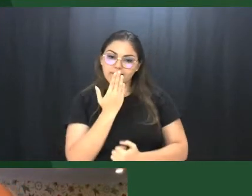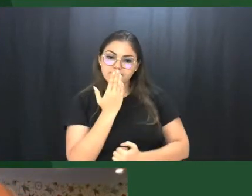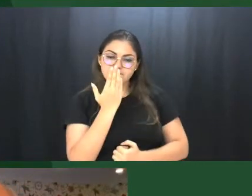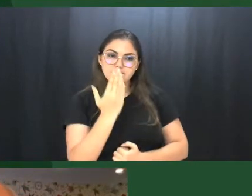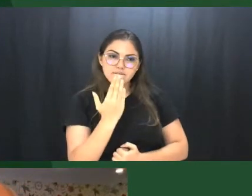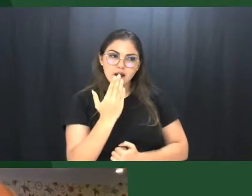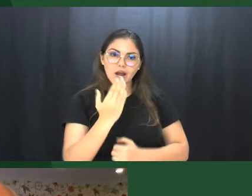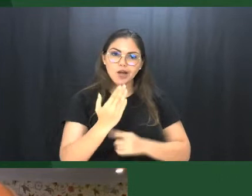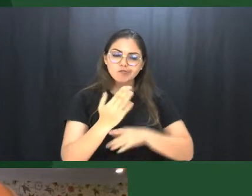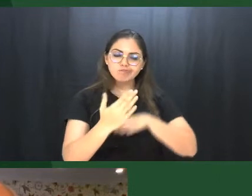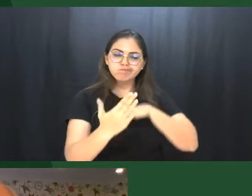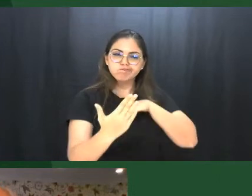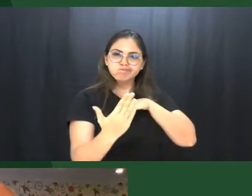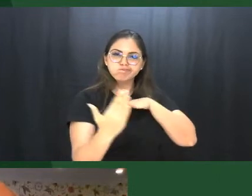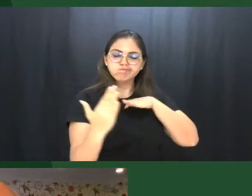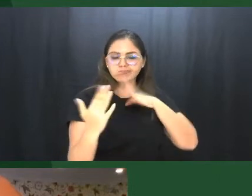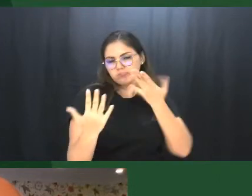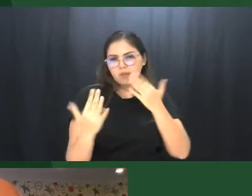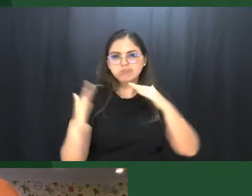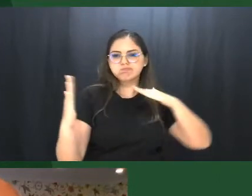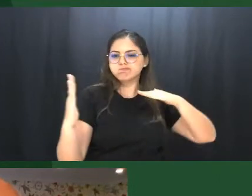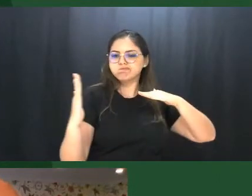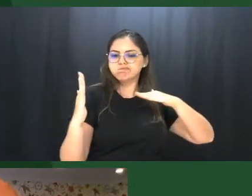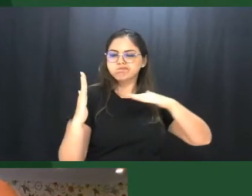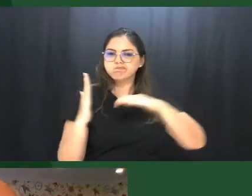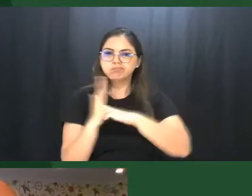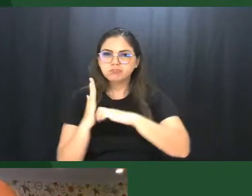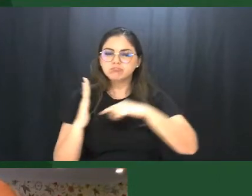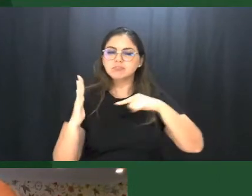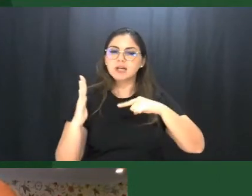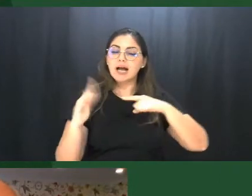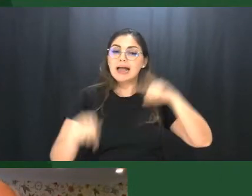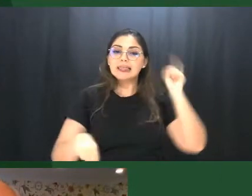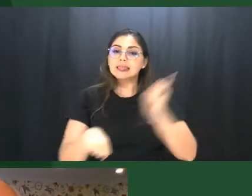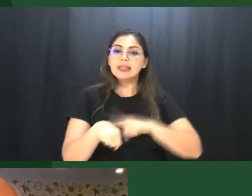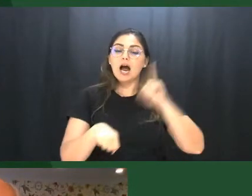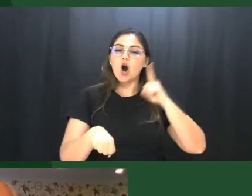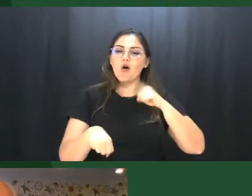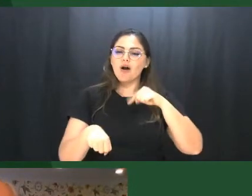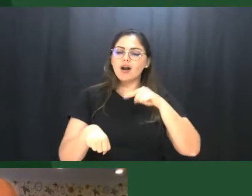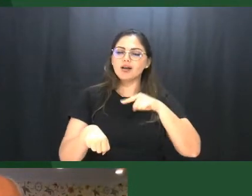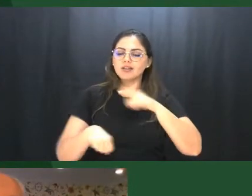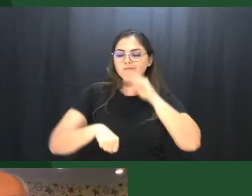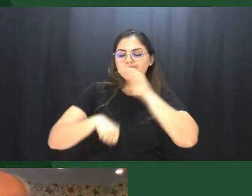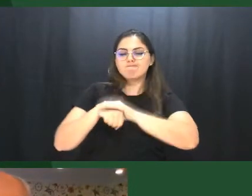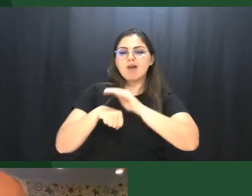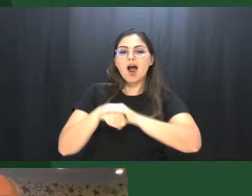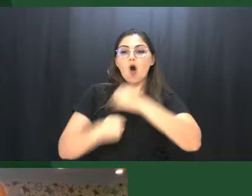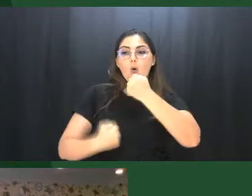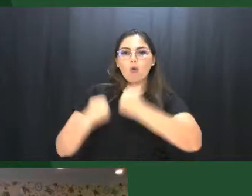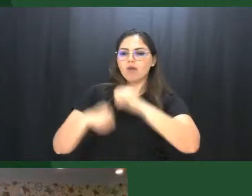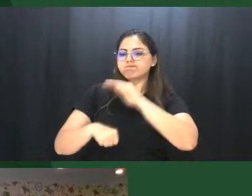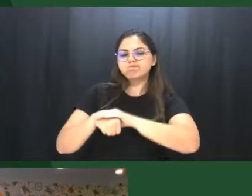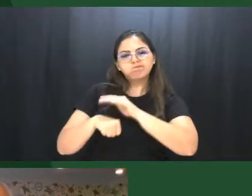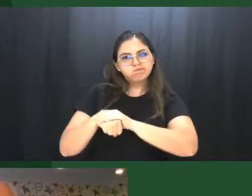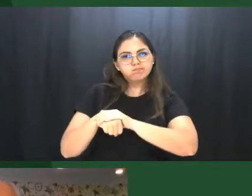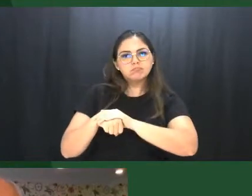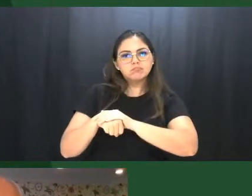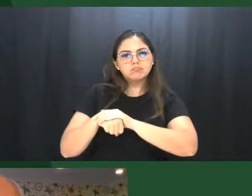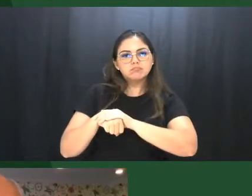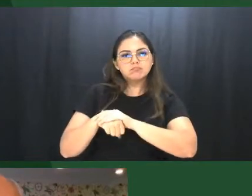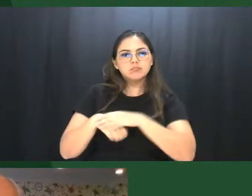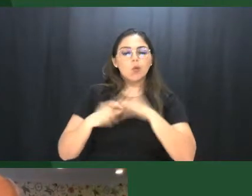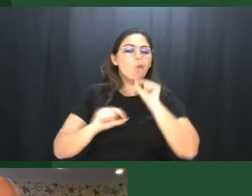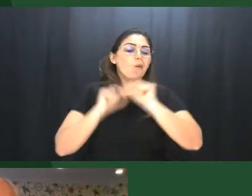Lane following prevents more deadly accidents. So one by one, the features can